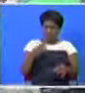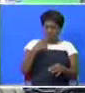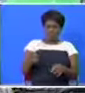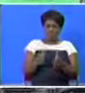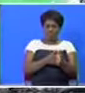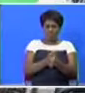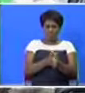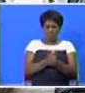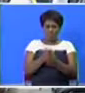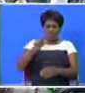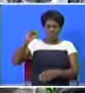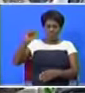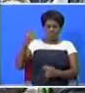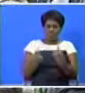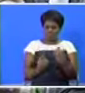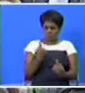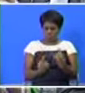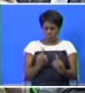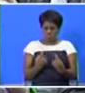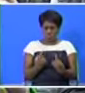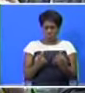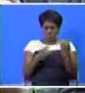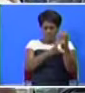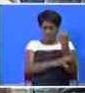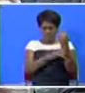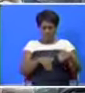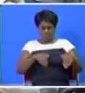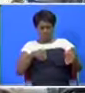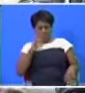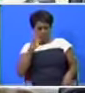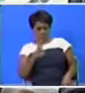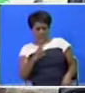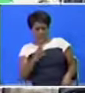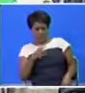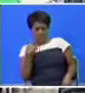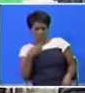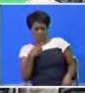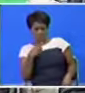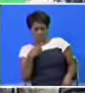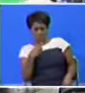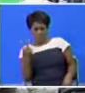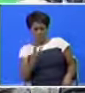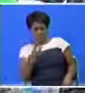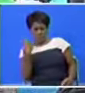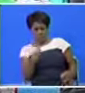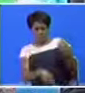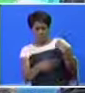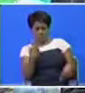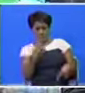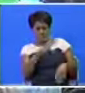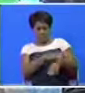interesting political duel in Machakos County, and the country will be watching keenly to see who, between Dr. Alfred Mutua and Wavinya Ndeti, will take